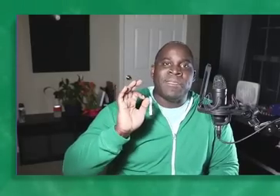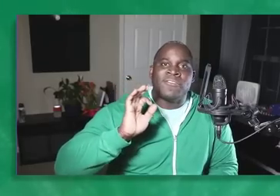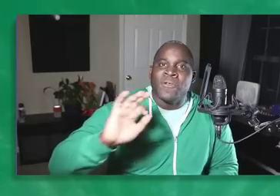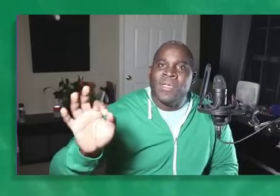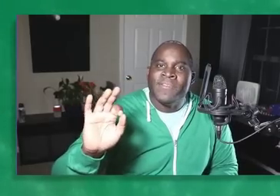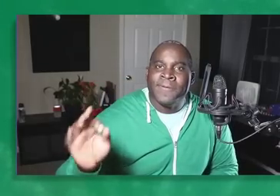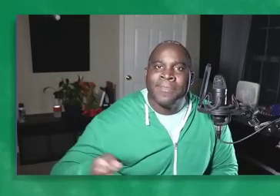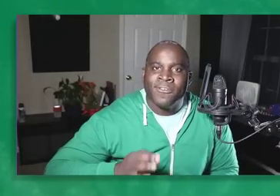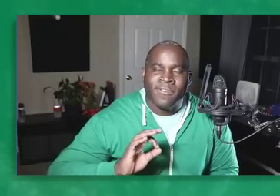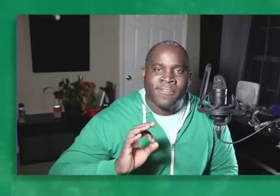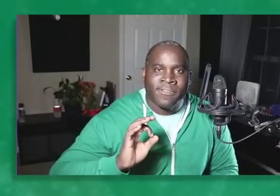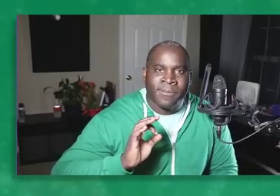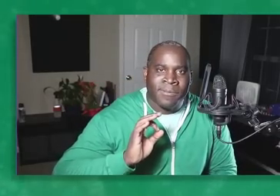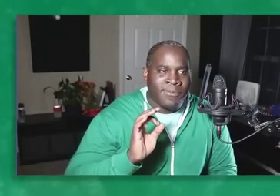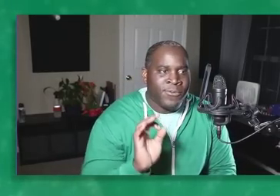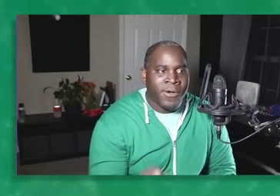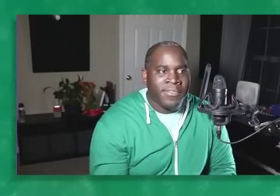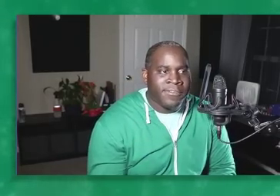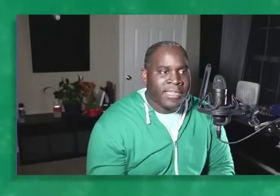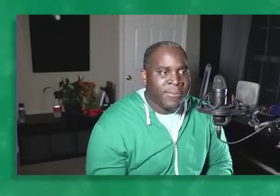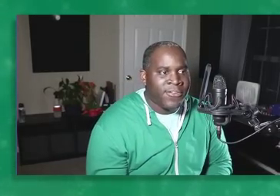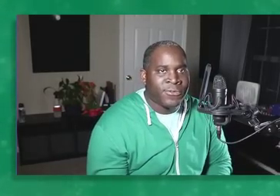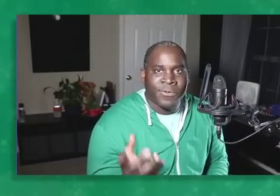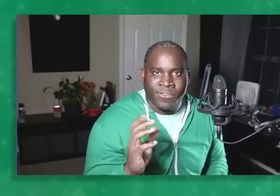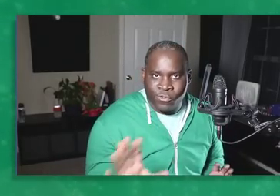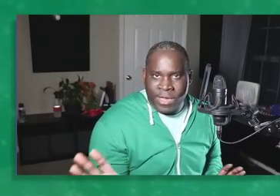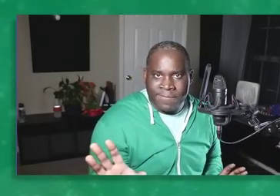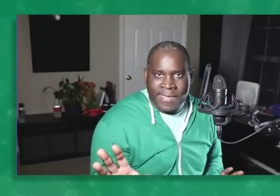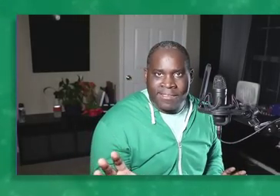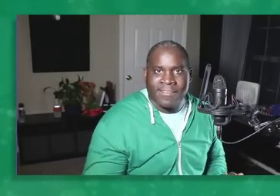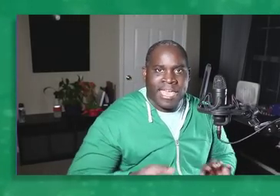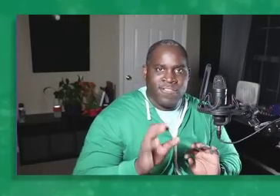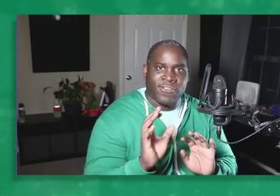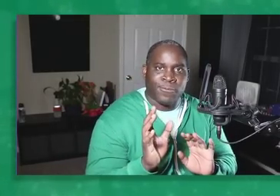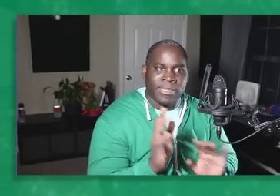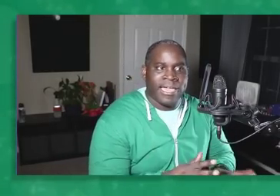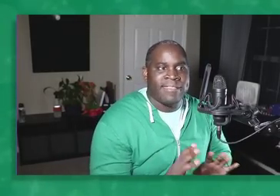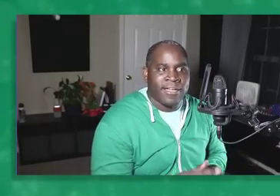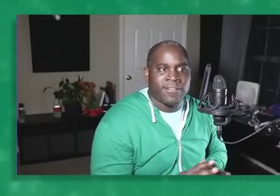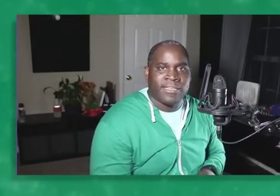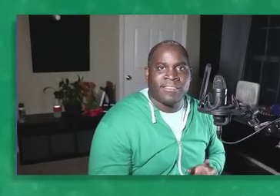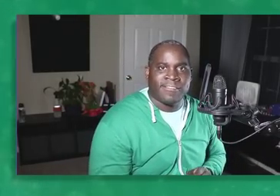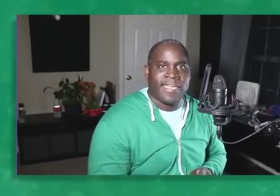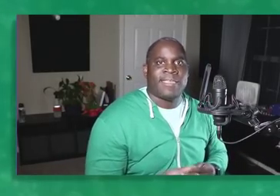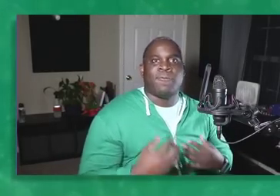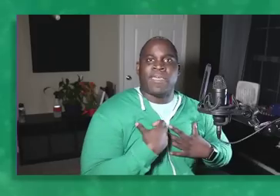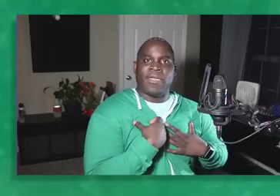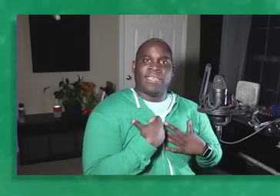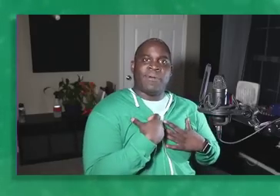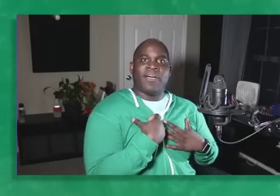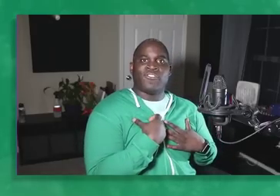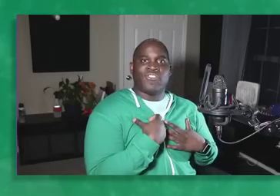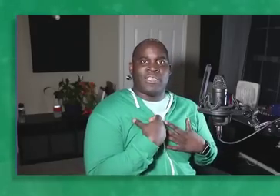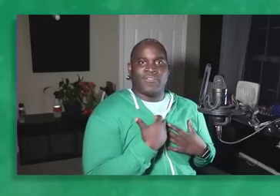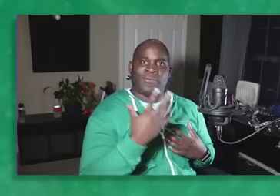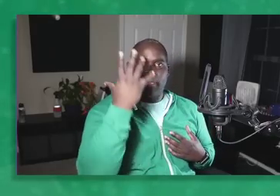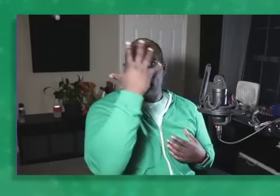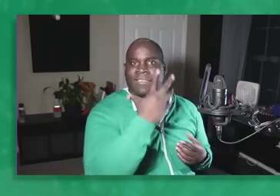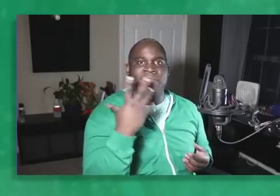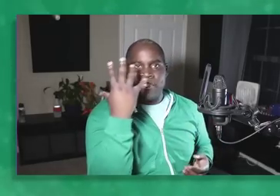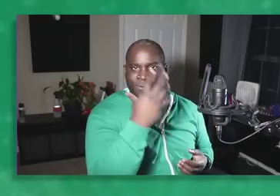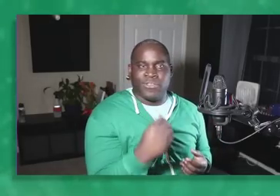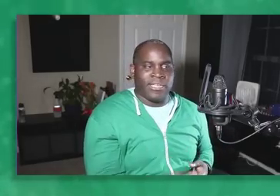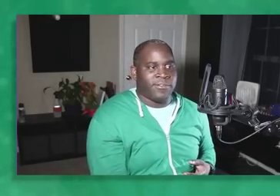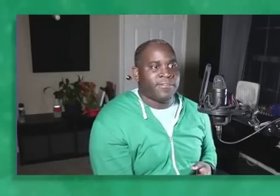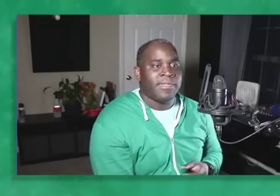It would have been so easy for them to just do all this animation with a straight face and just rely entirely on the signing without any posture changes, without